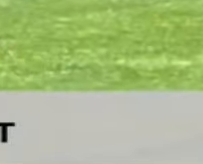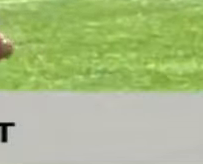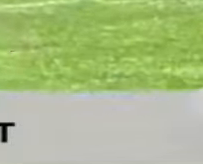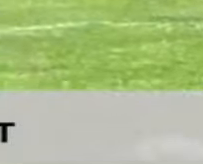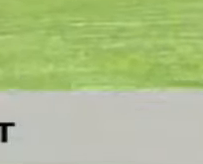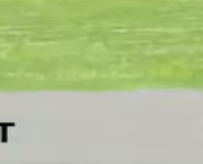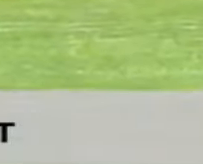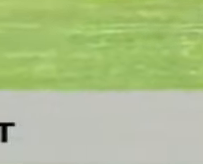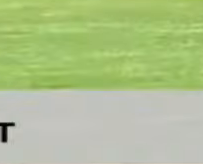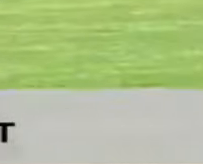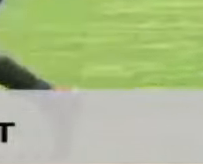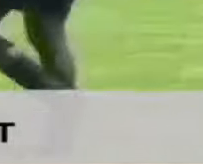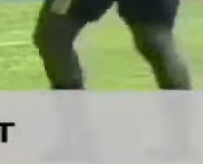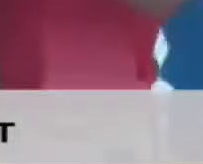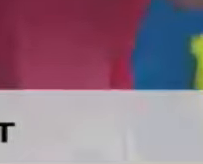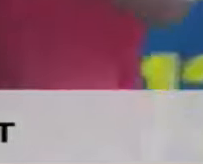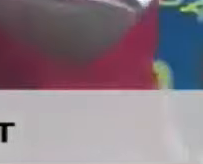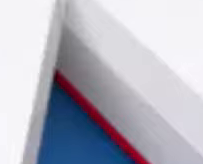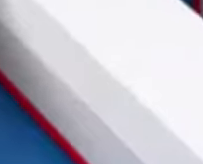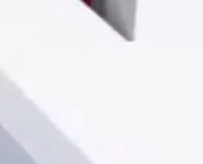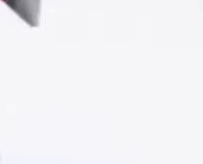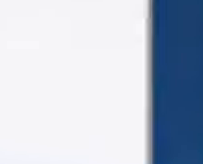desk.